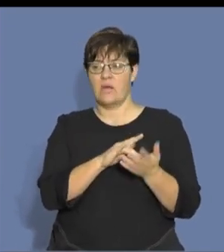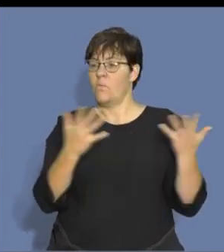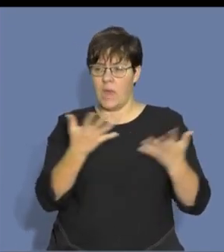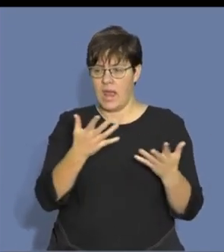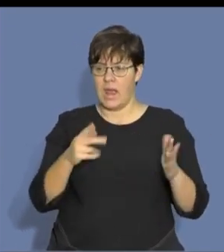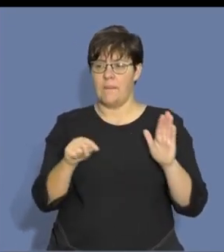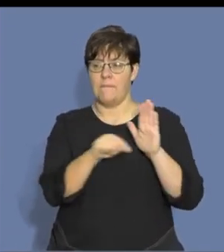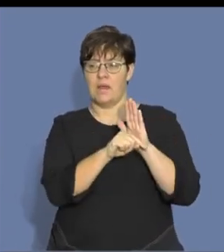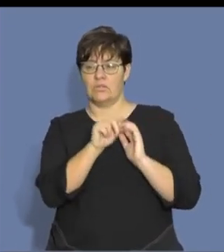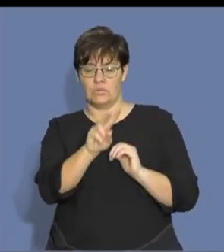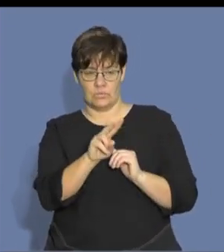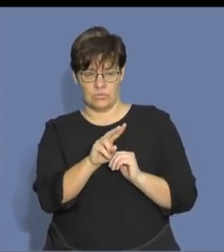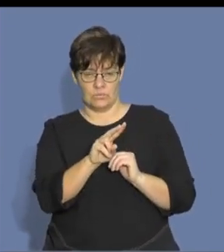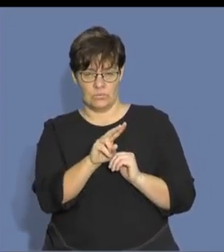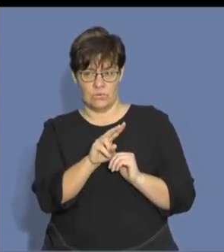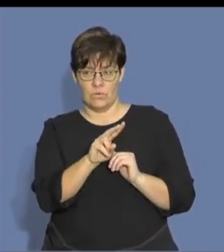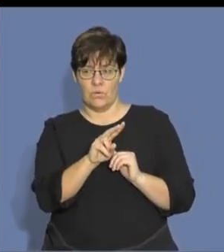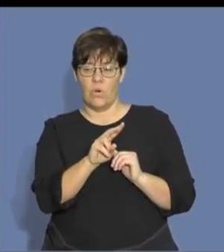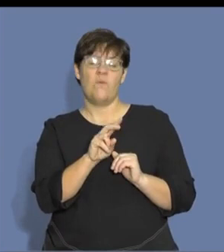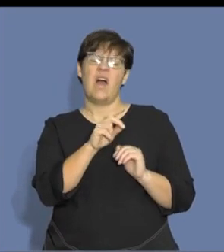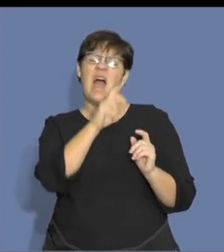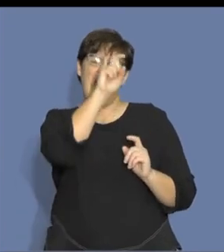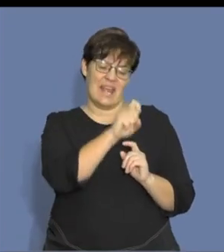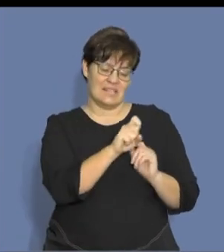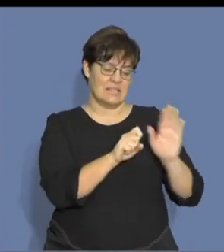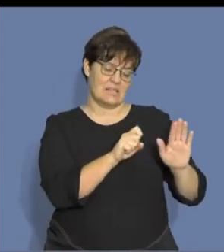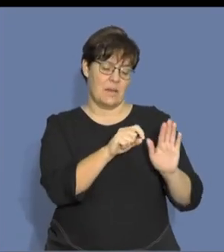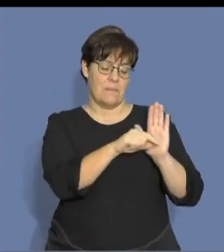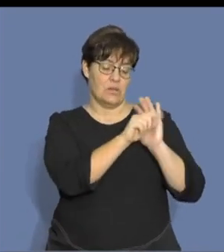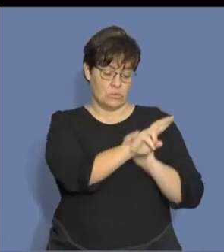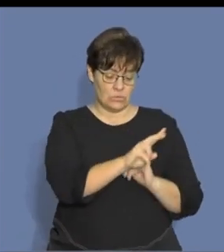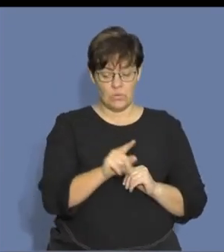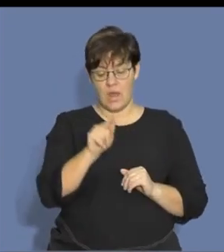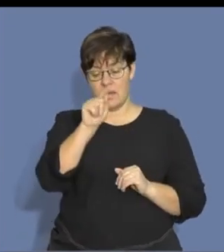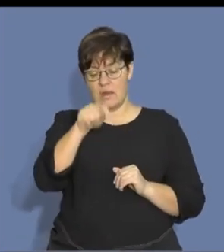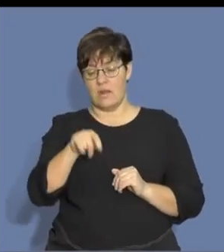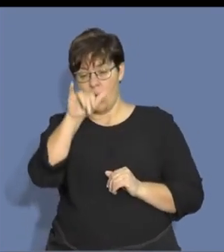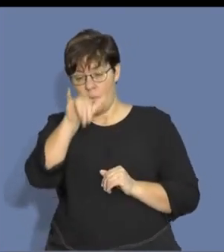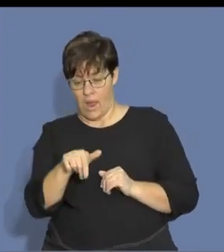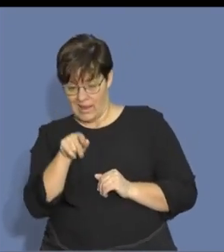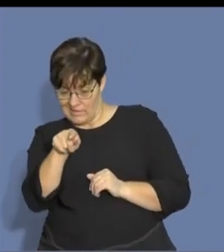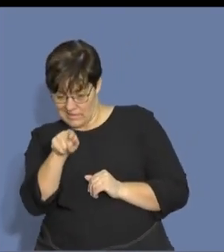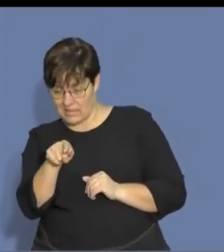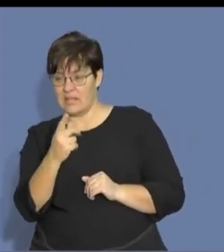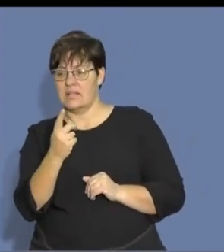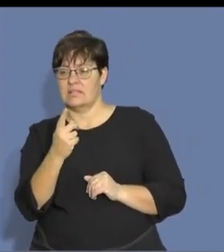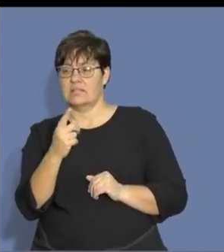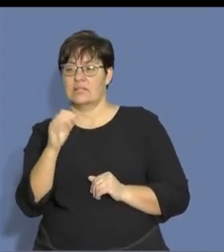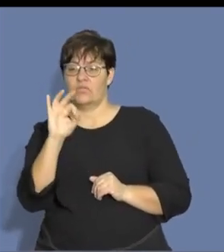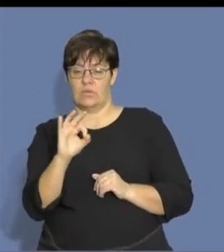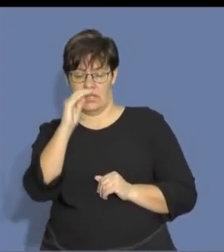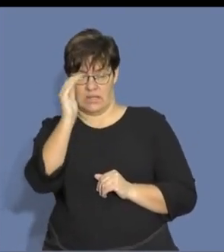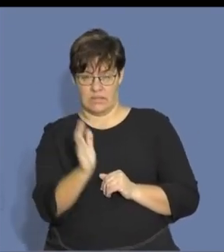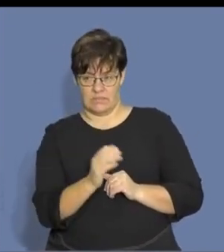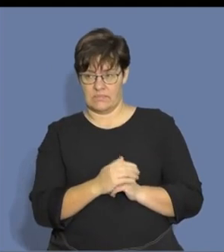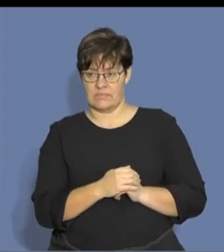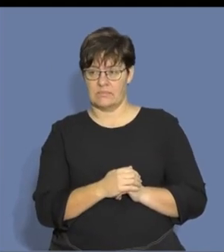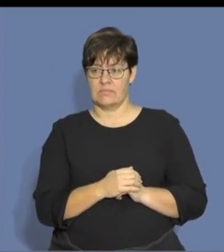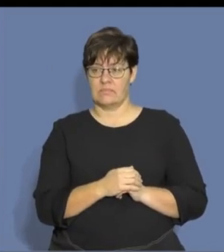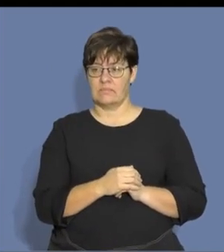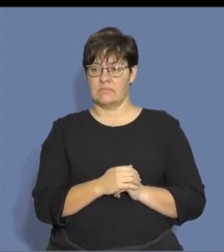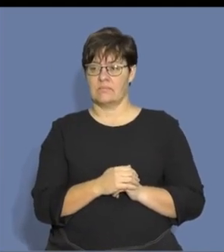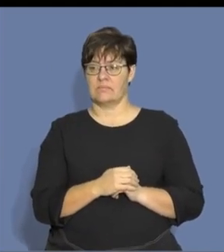-2, well, the x-coordinate is -2, and the y-coordinate is 3. Now, what we're always going to remember is this. If